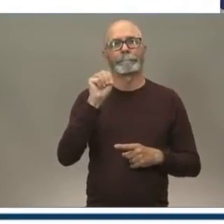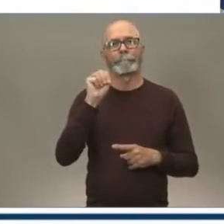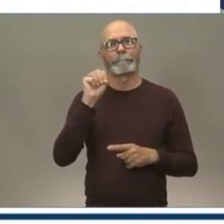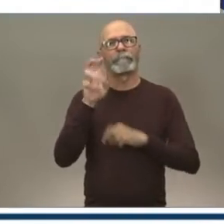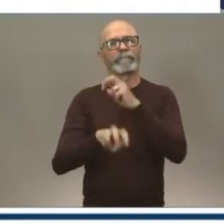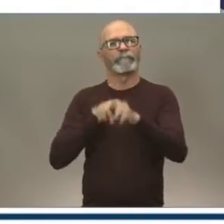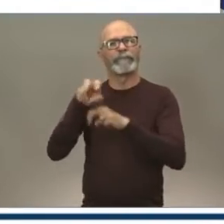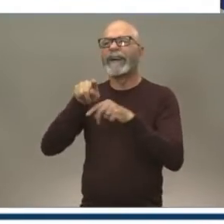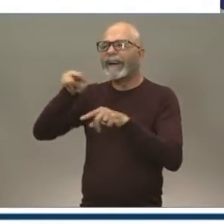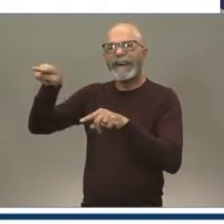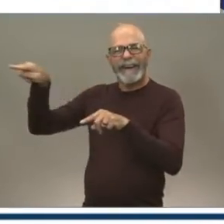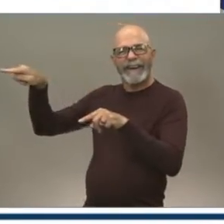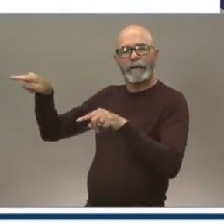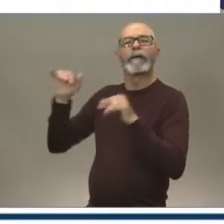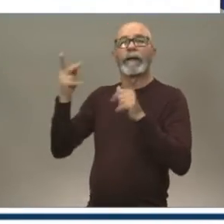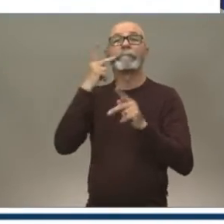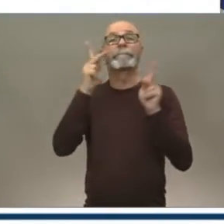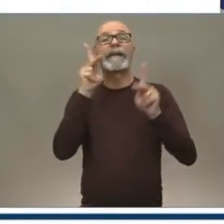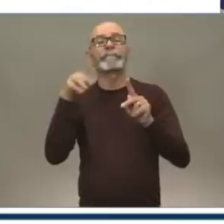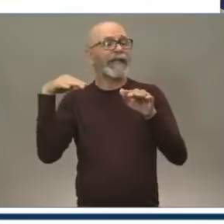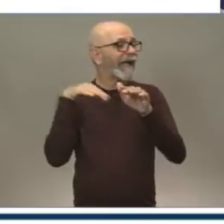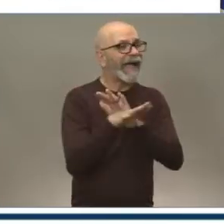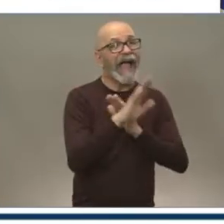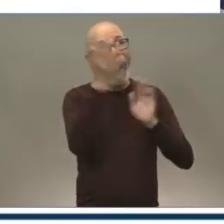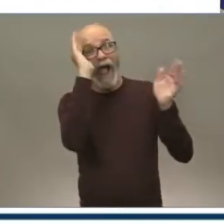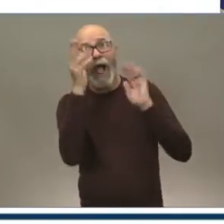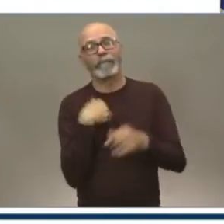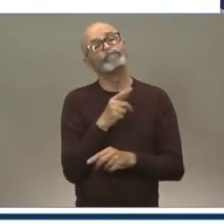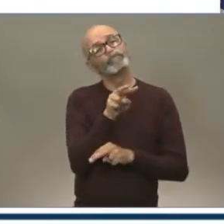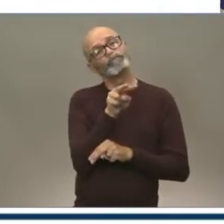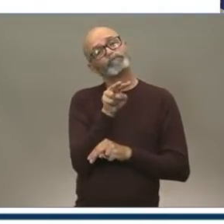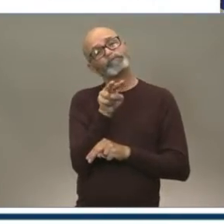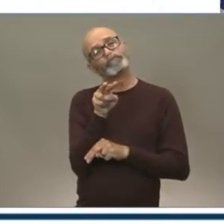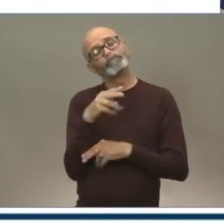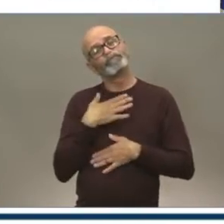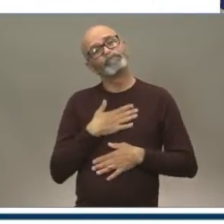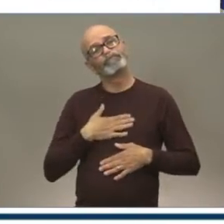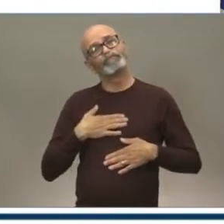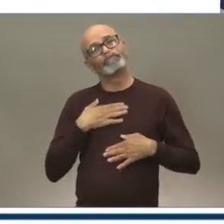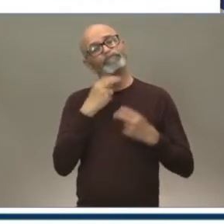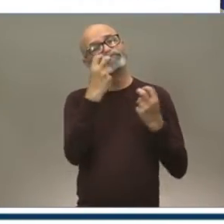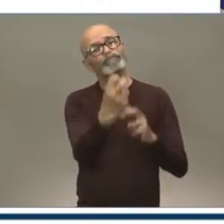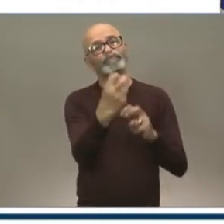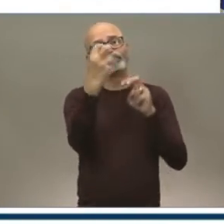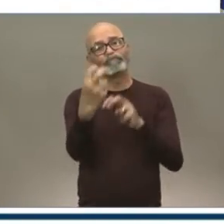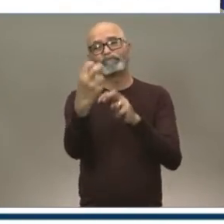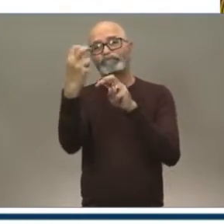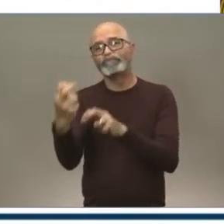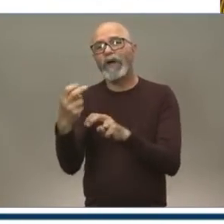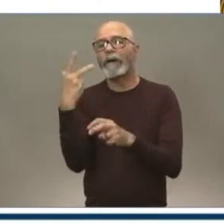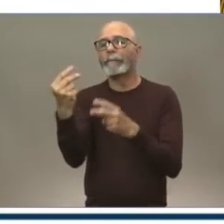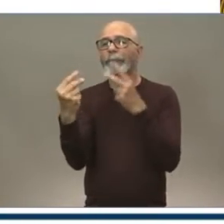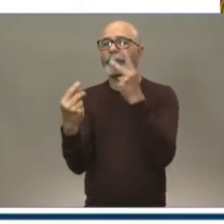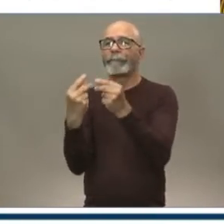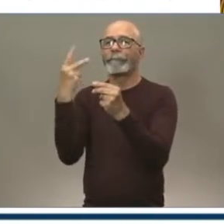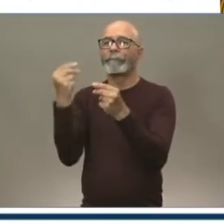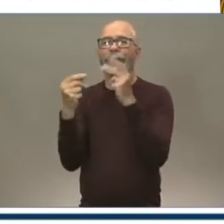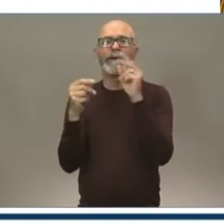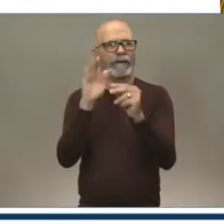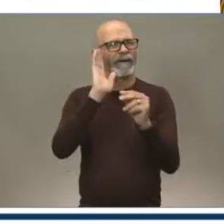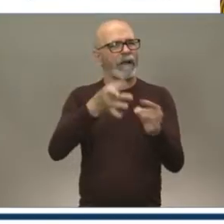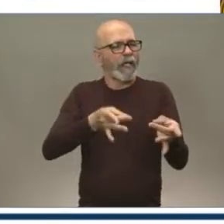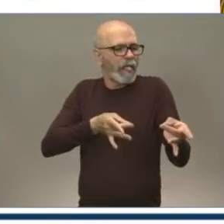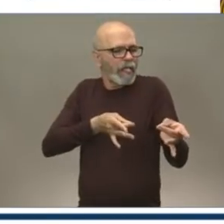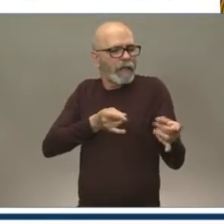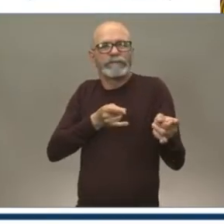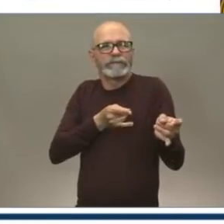from the greeters to the security people, all the way through to those administering the vaccine. It was a very positive experience, and I again